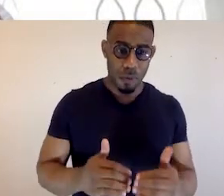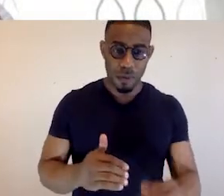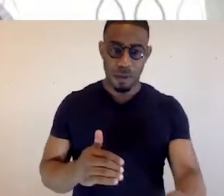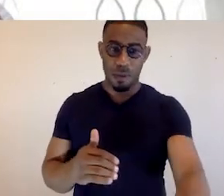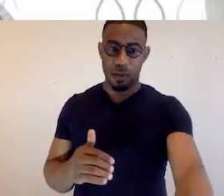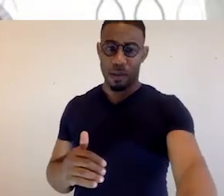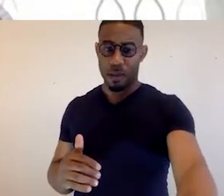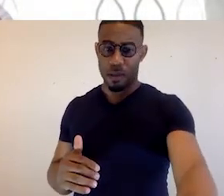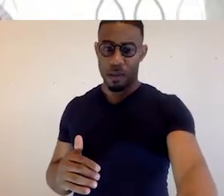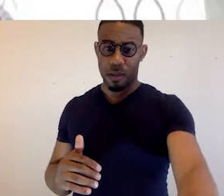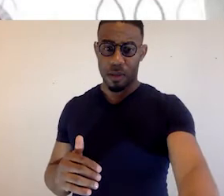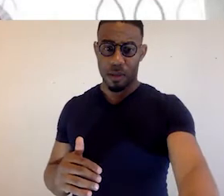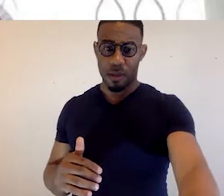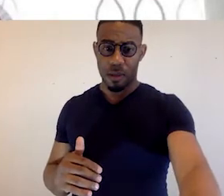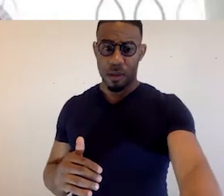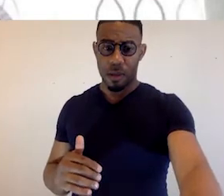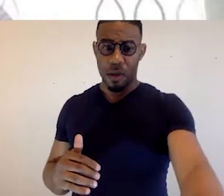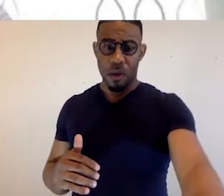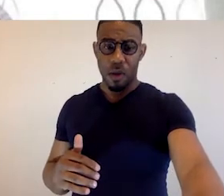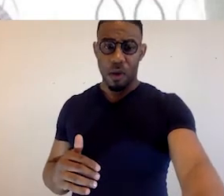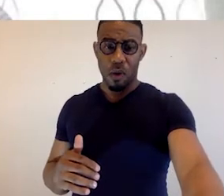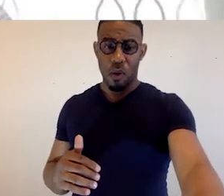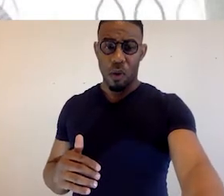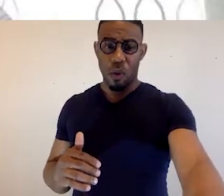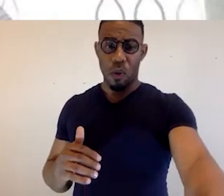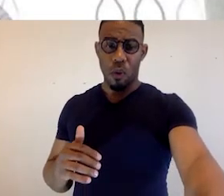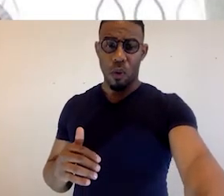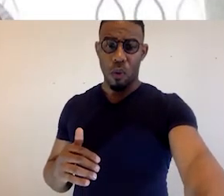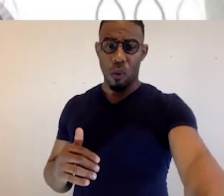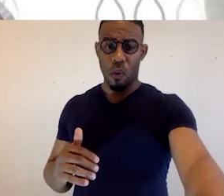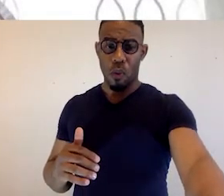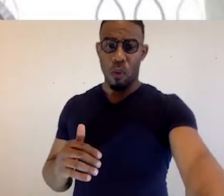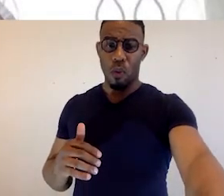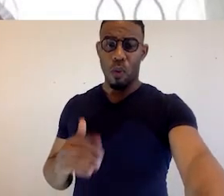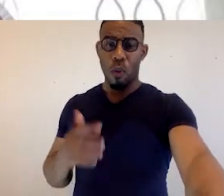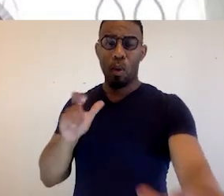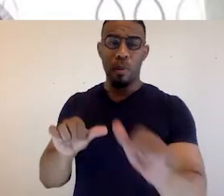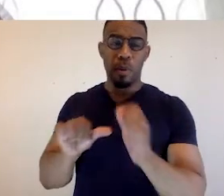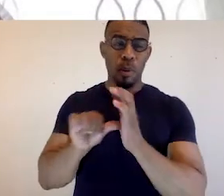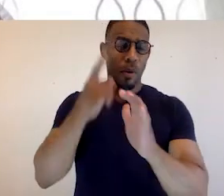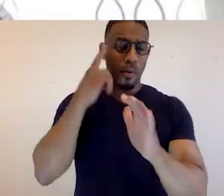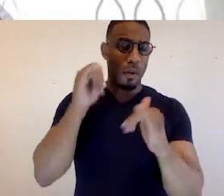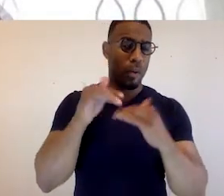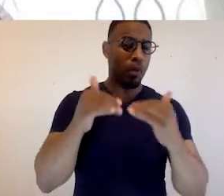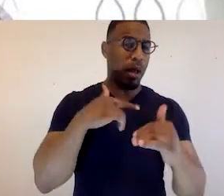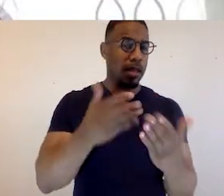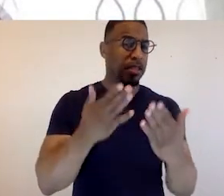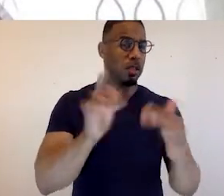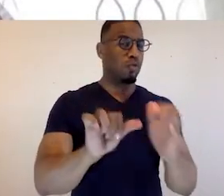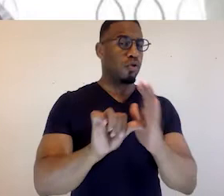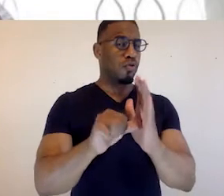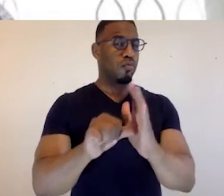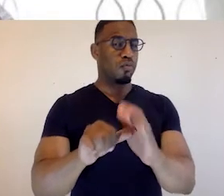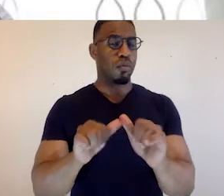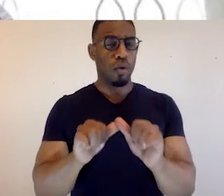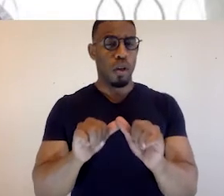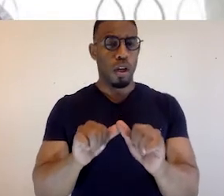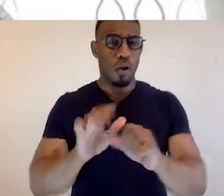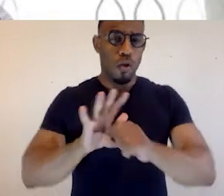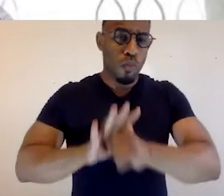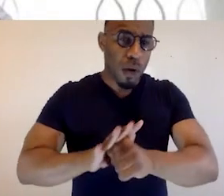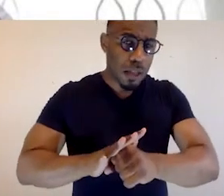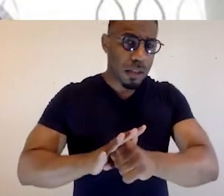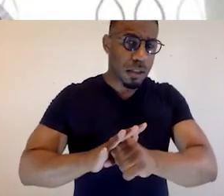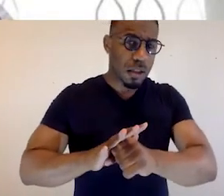What should we be pushing for in this movement? I suggest we should push and pressure